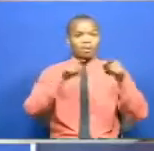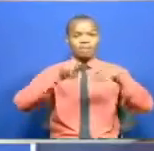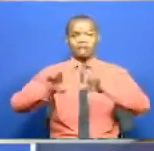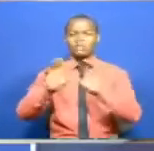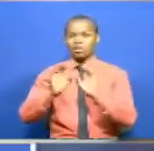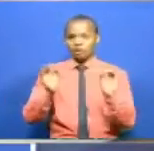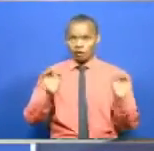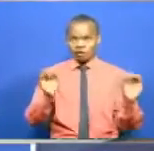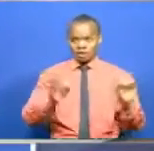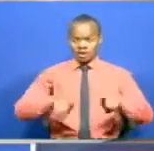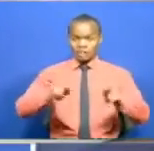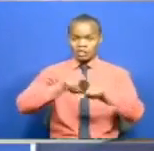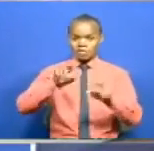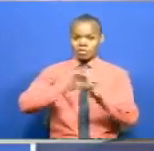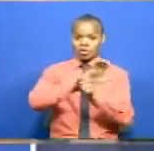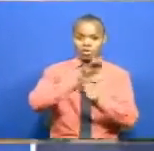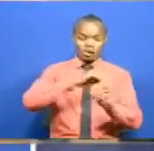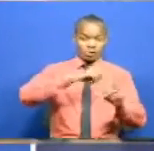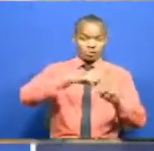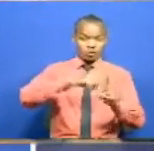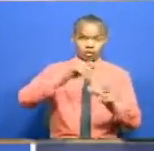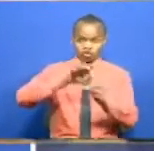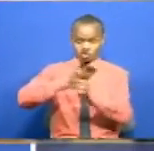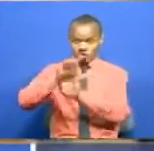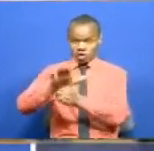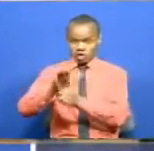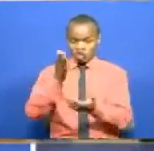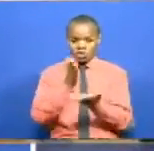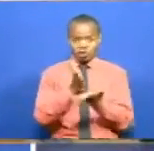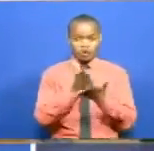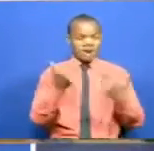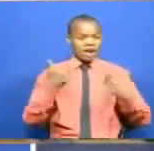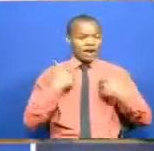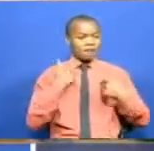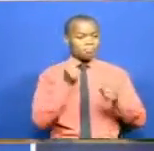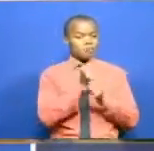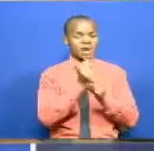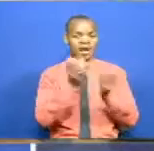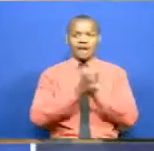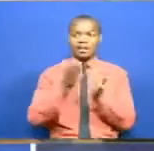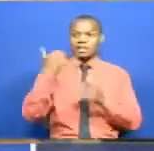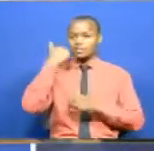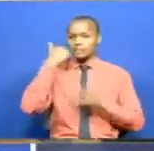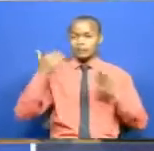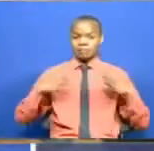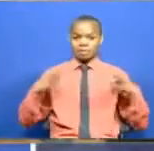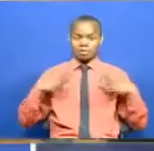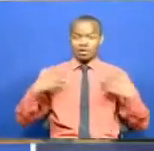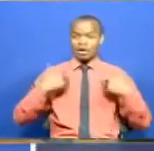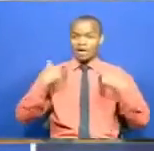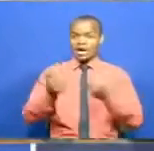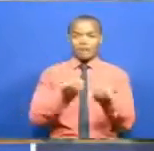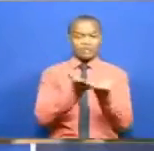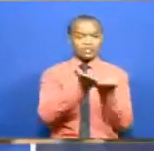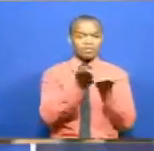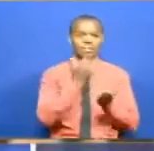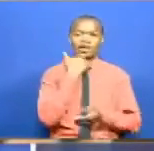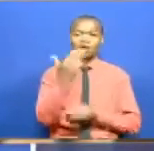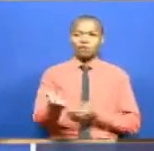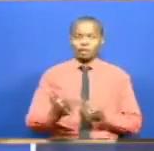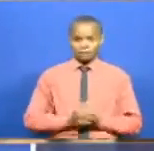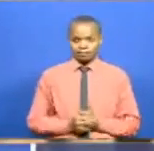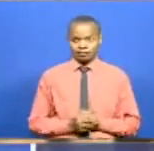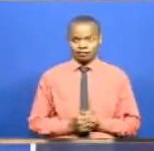5 COVID-19 positive cases, has been left deserted and patients stranded with no health service providers. The